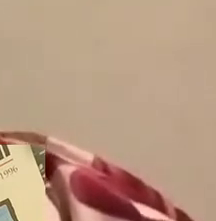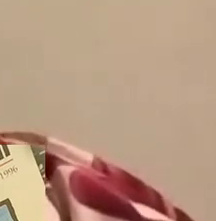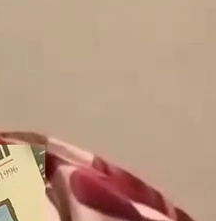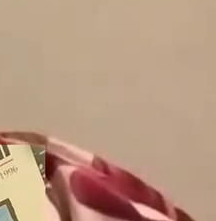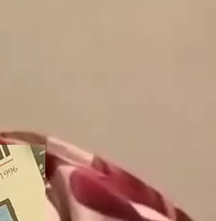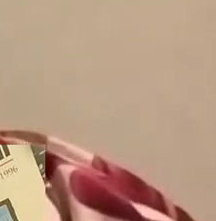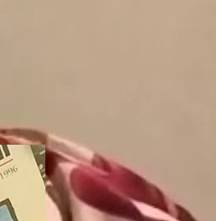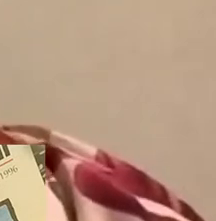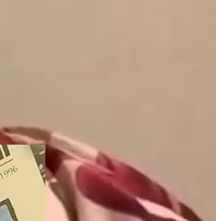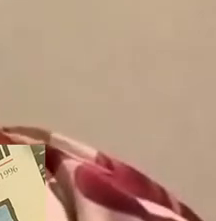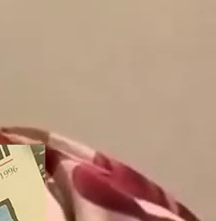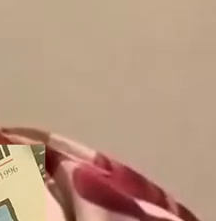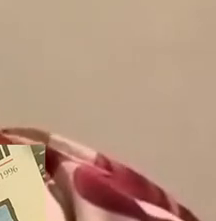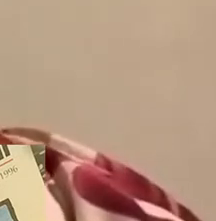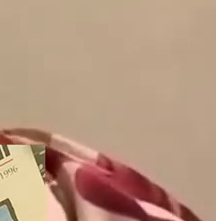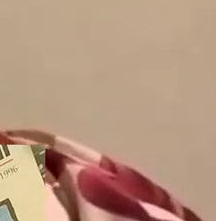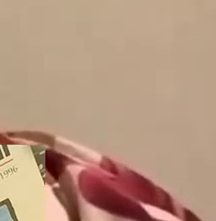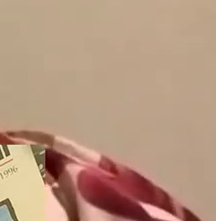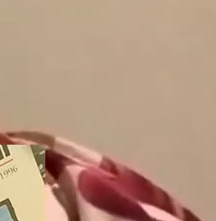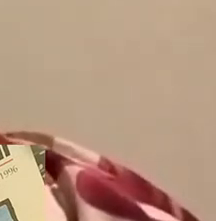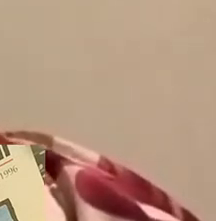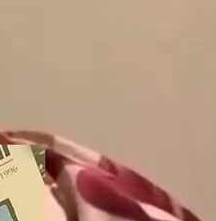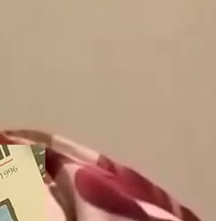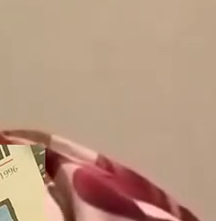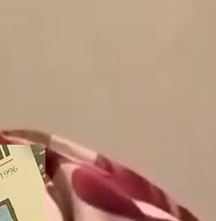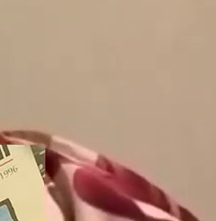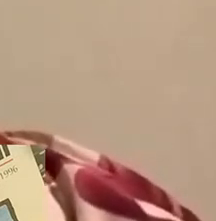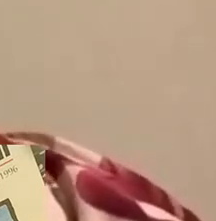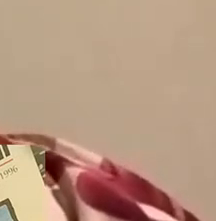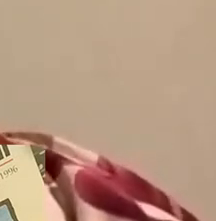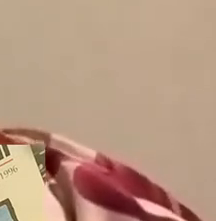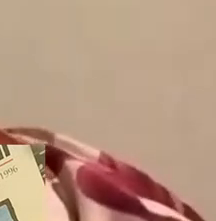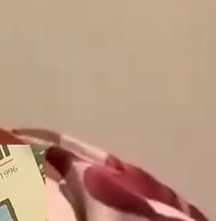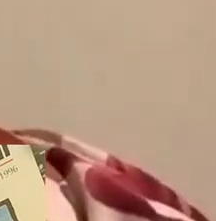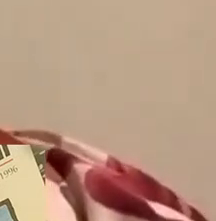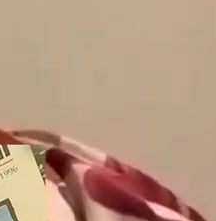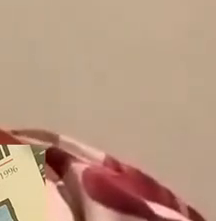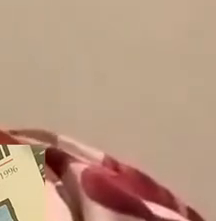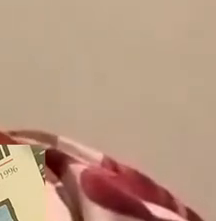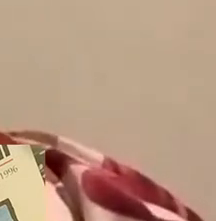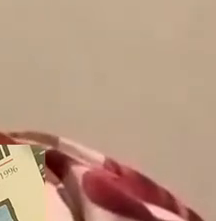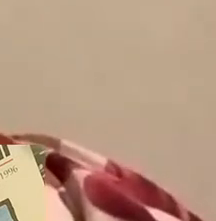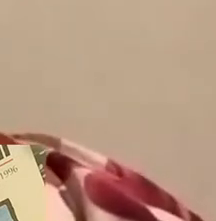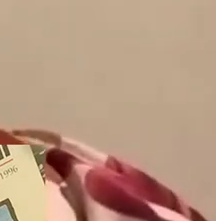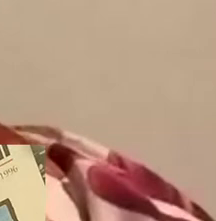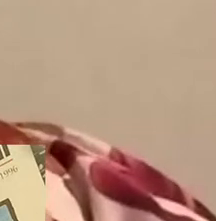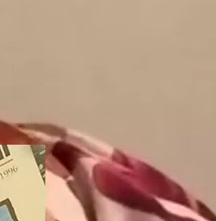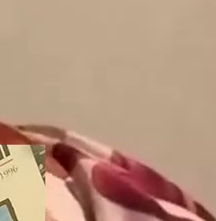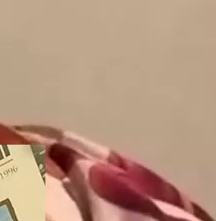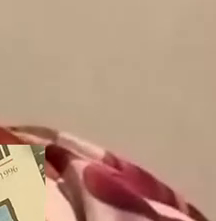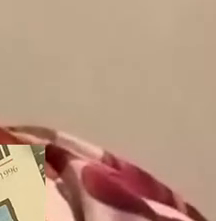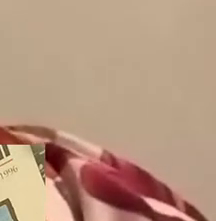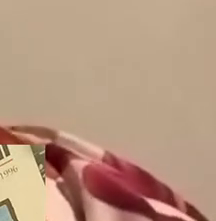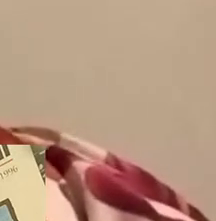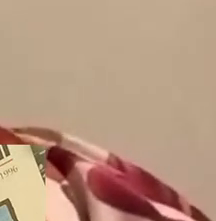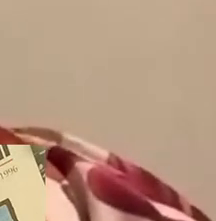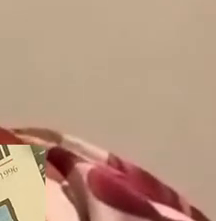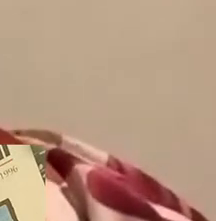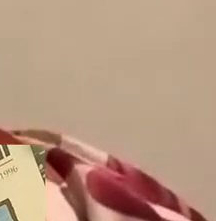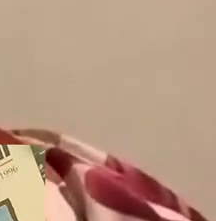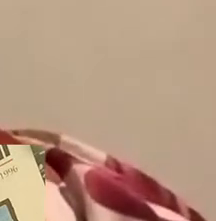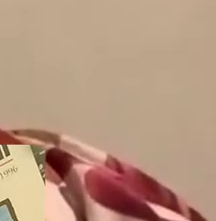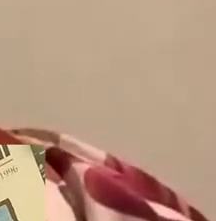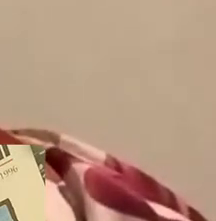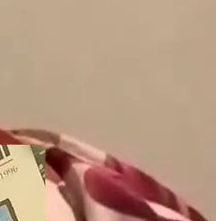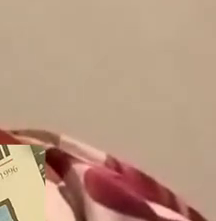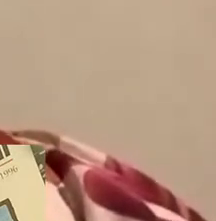provision of communication related information act 2002 which is known as Rica the right to privacy